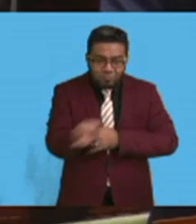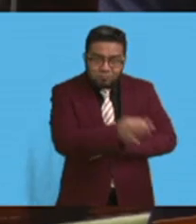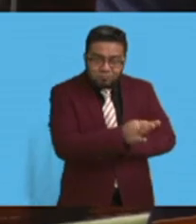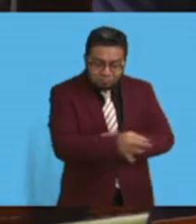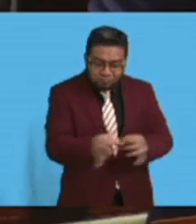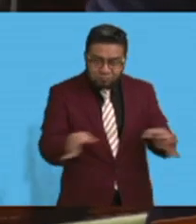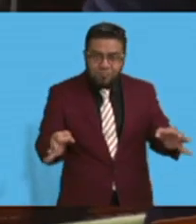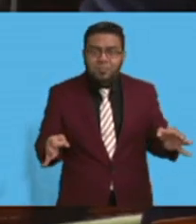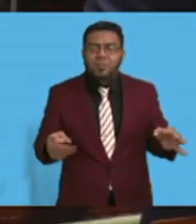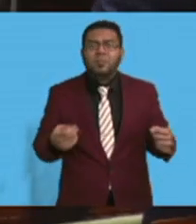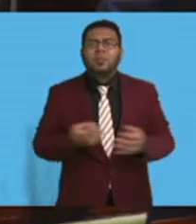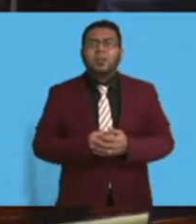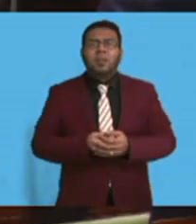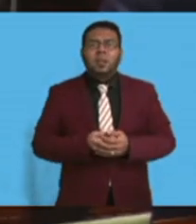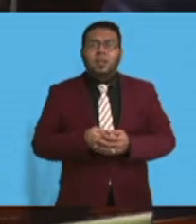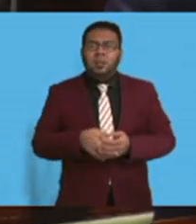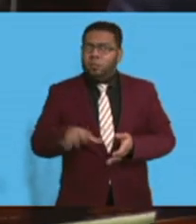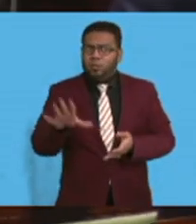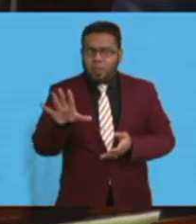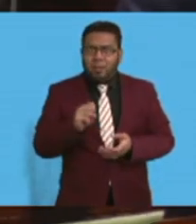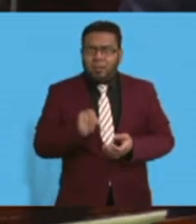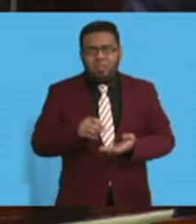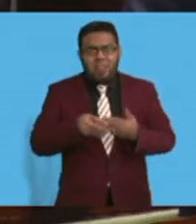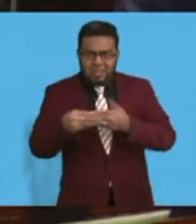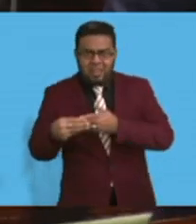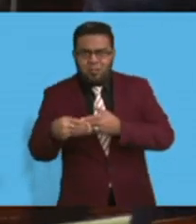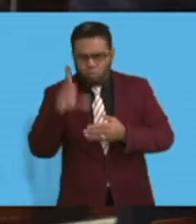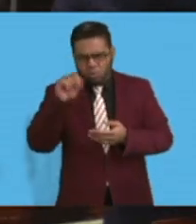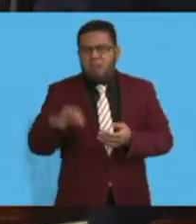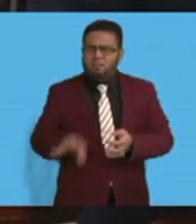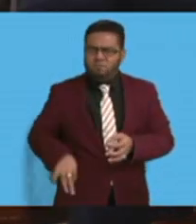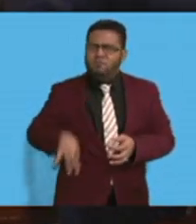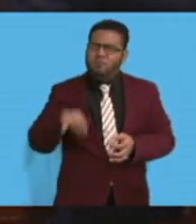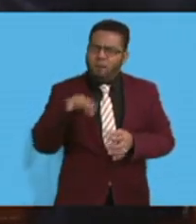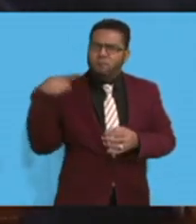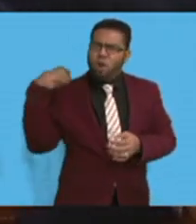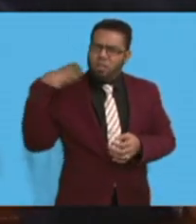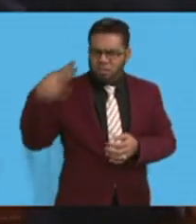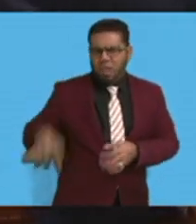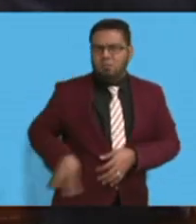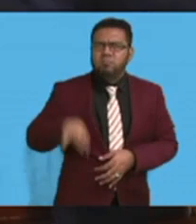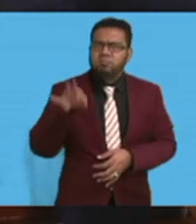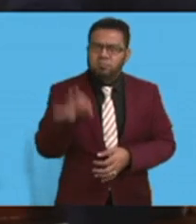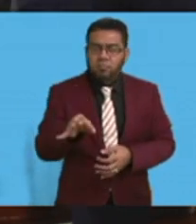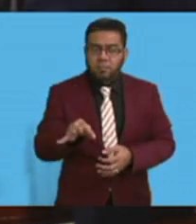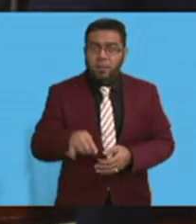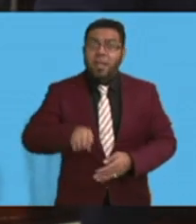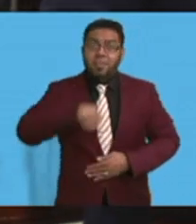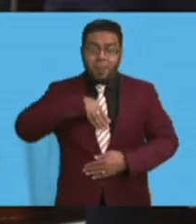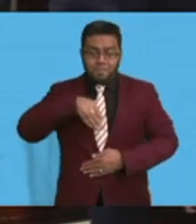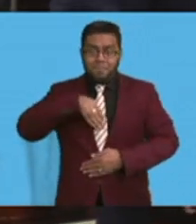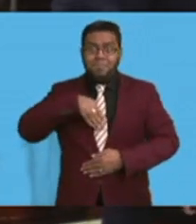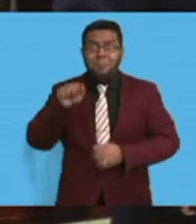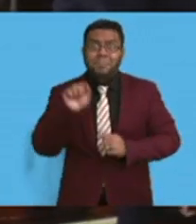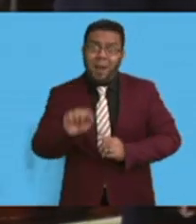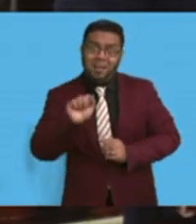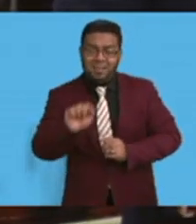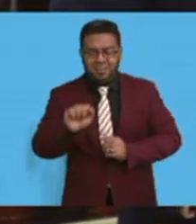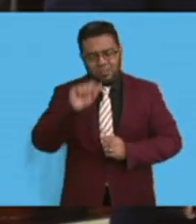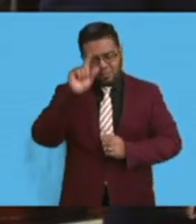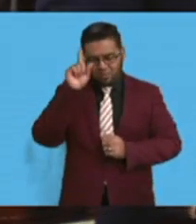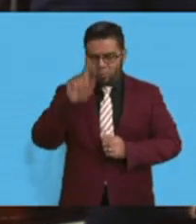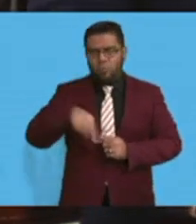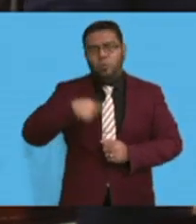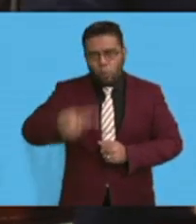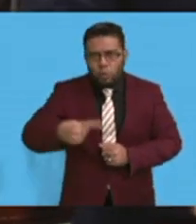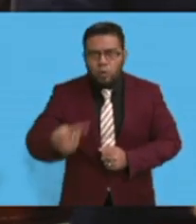in school to take the lead on this initiative. The bus fare assistance program will continue, as will our free meal program